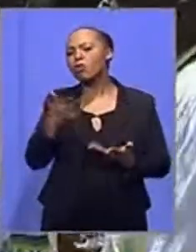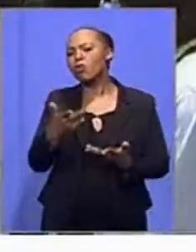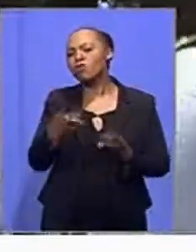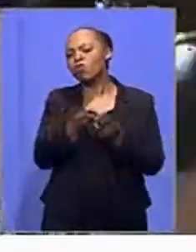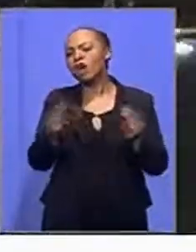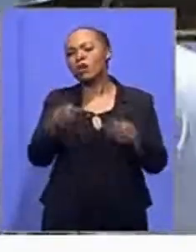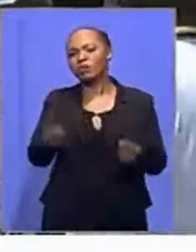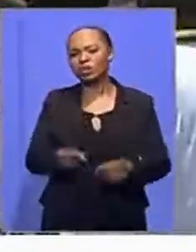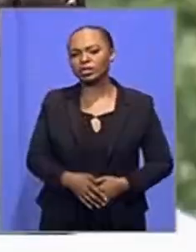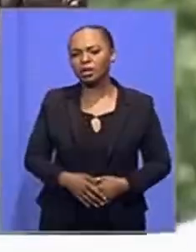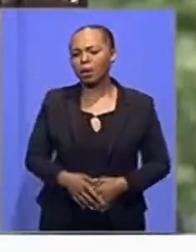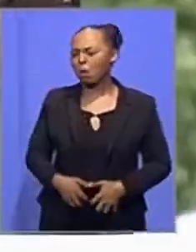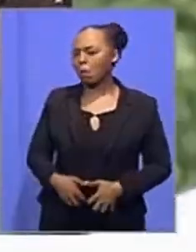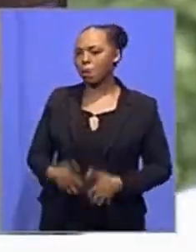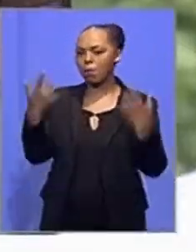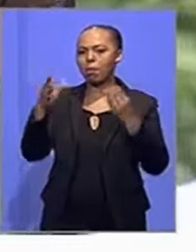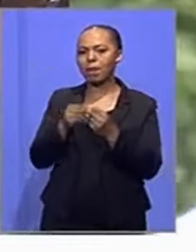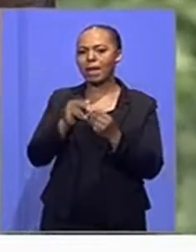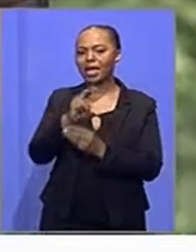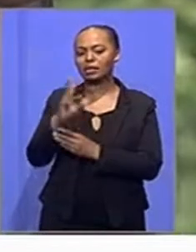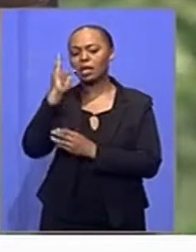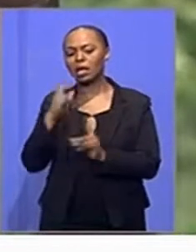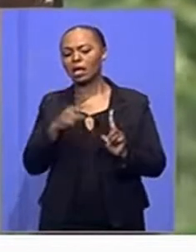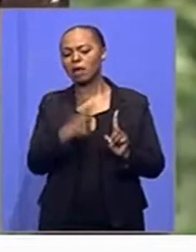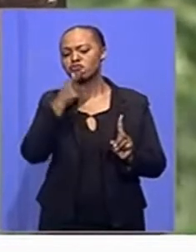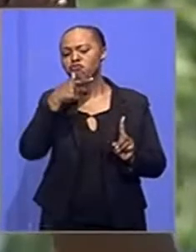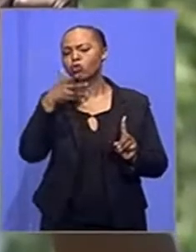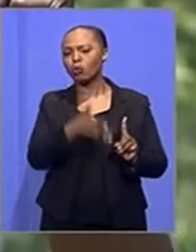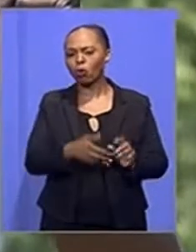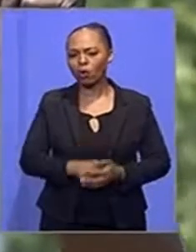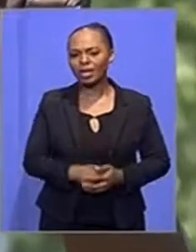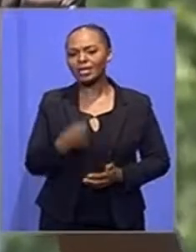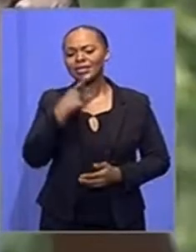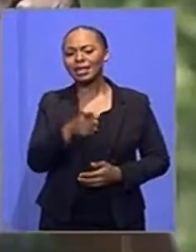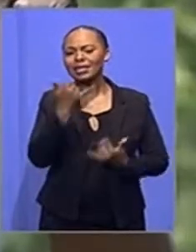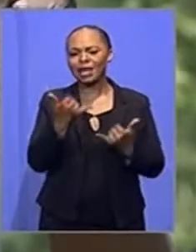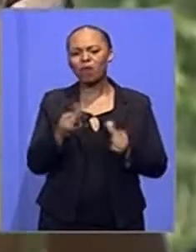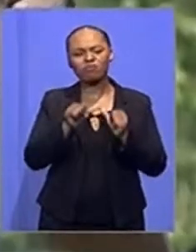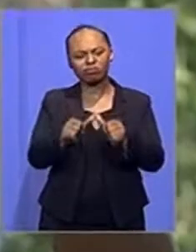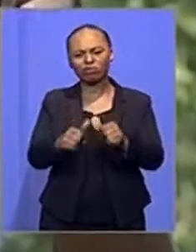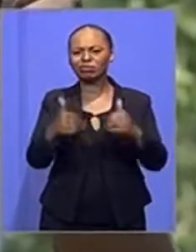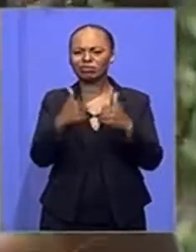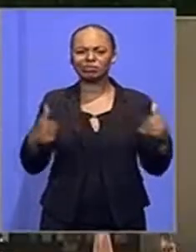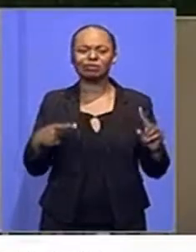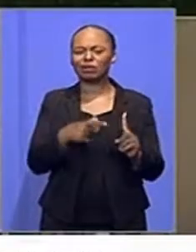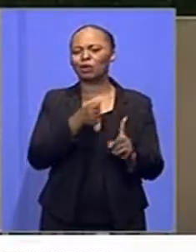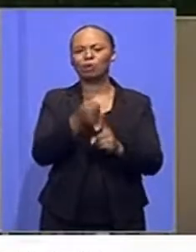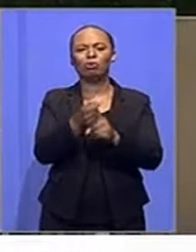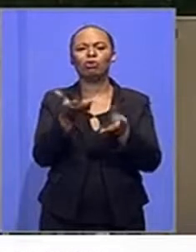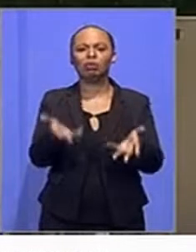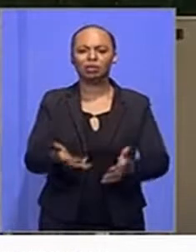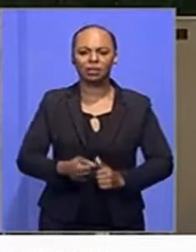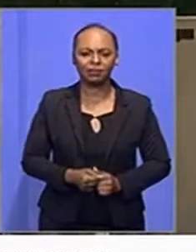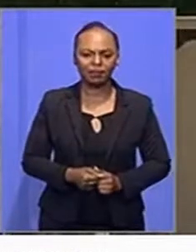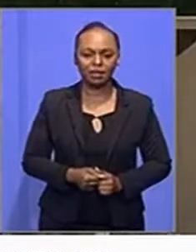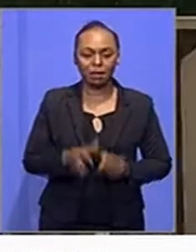mono Northwest. Bangongoregi ba re ditshwaelo tseno di tsweletsa pele dikgaogano mo lekokong. Maloko a